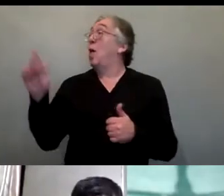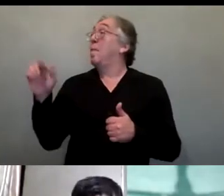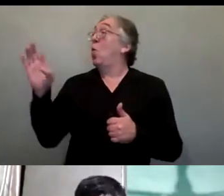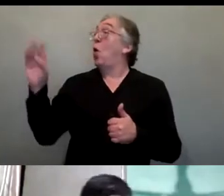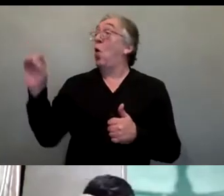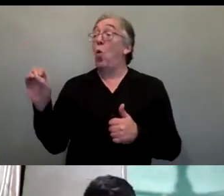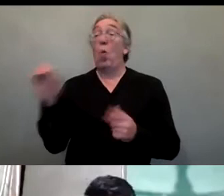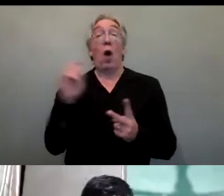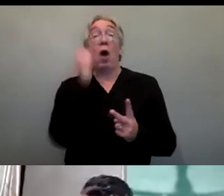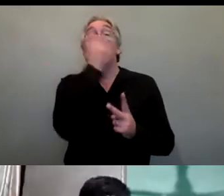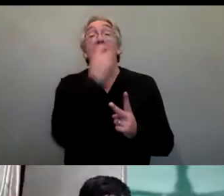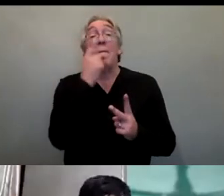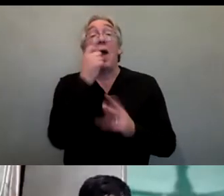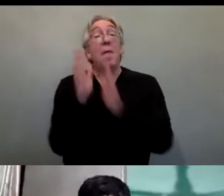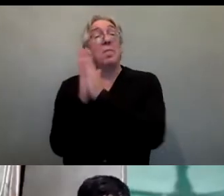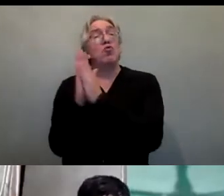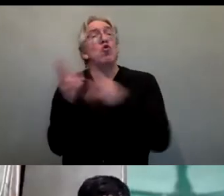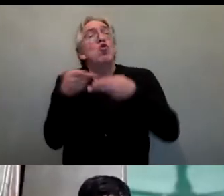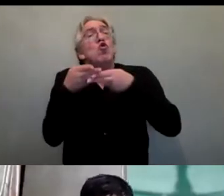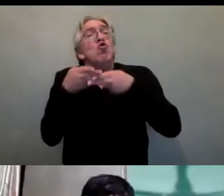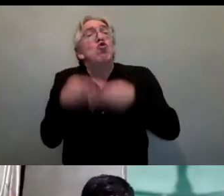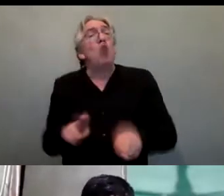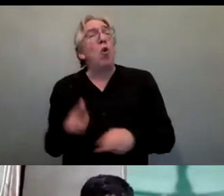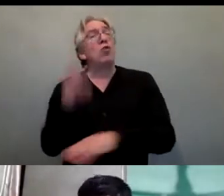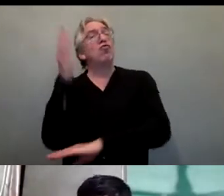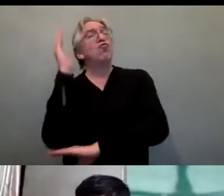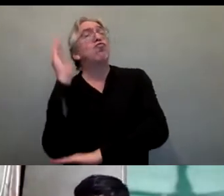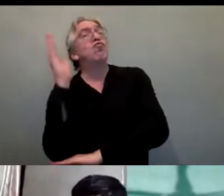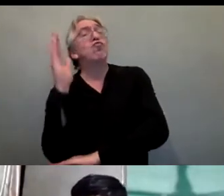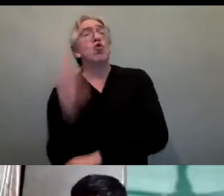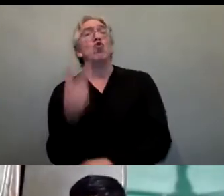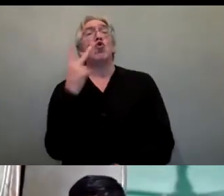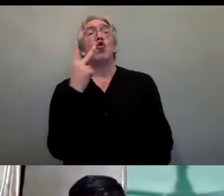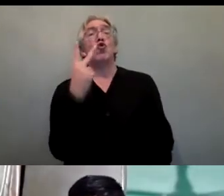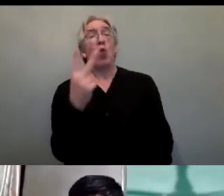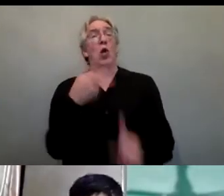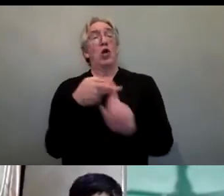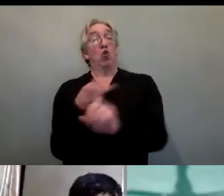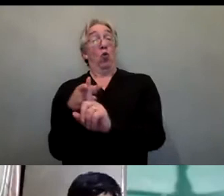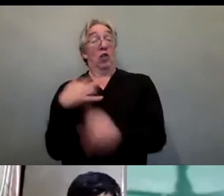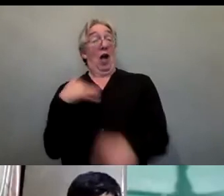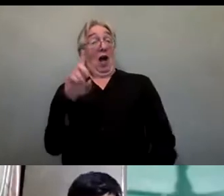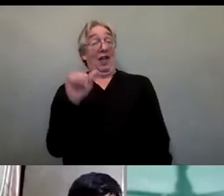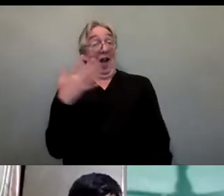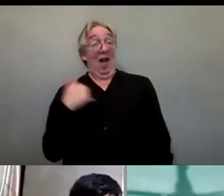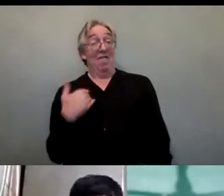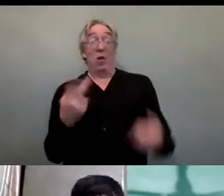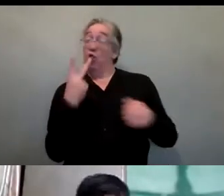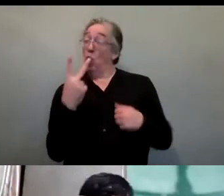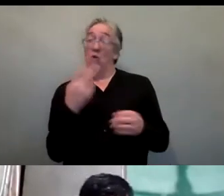very quickly about two key tools that we have, okay?